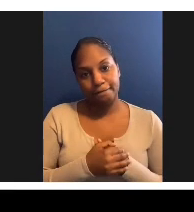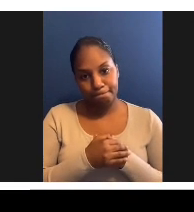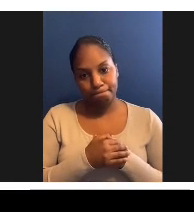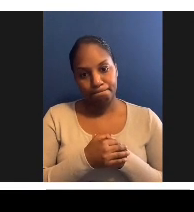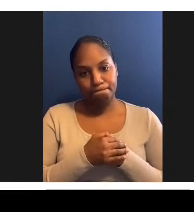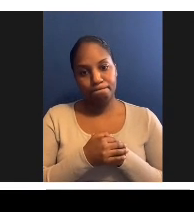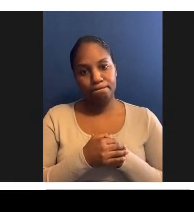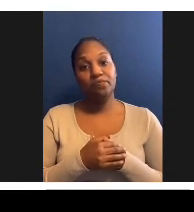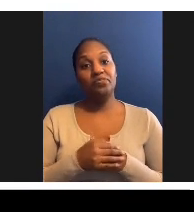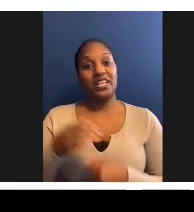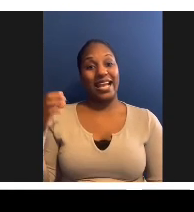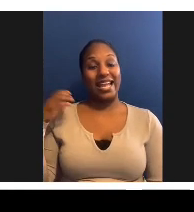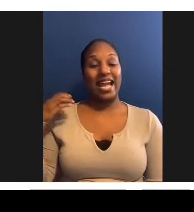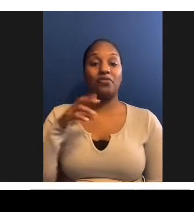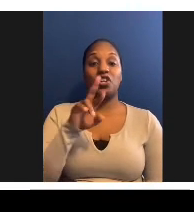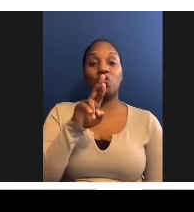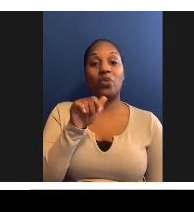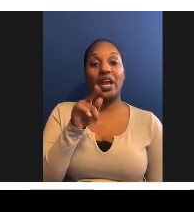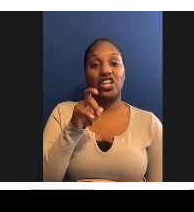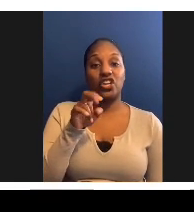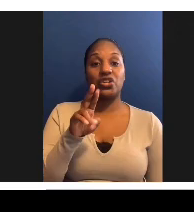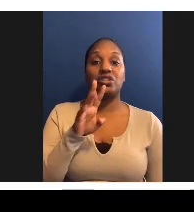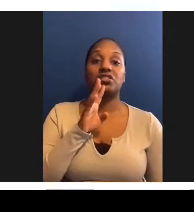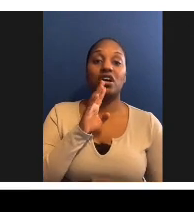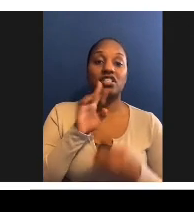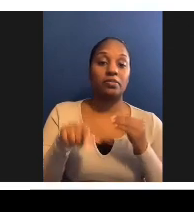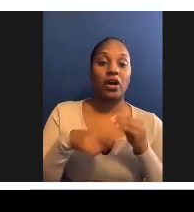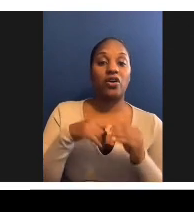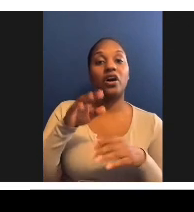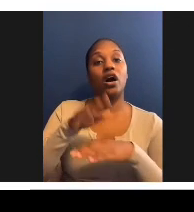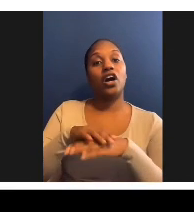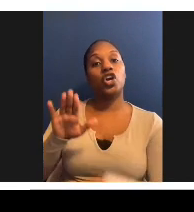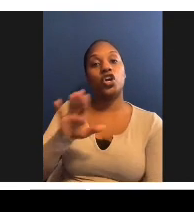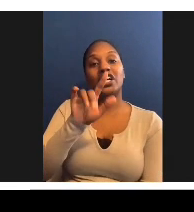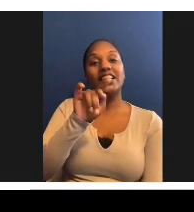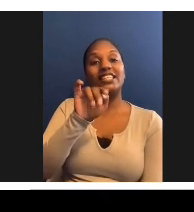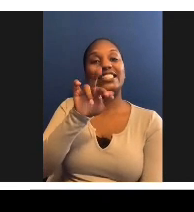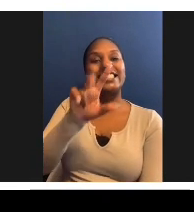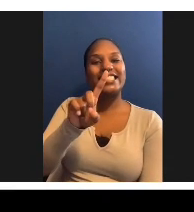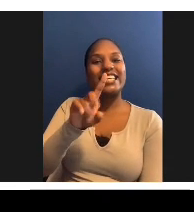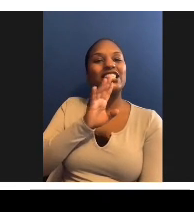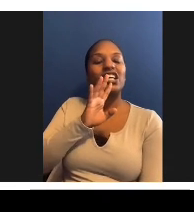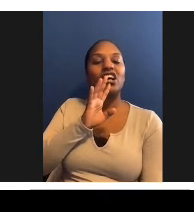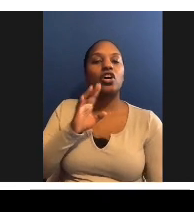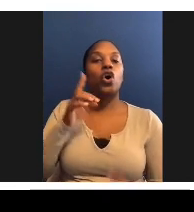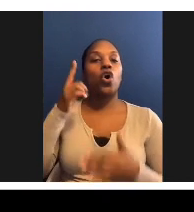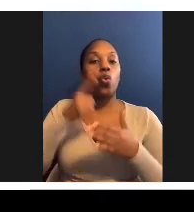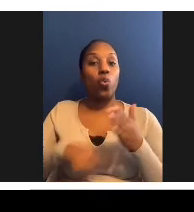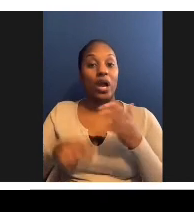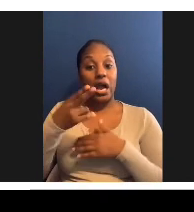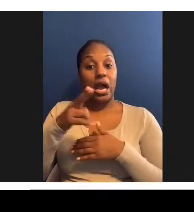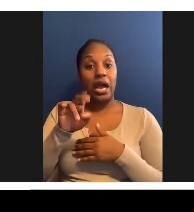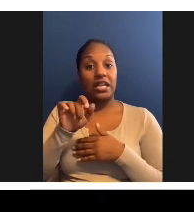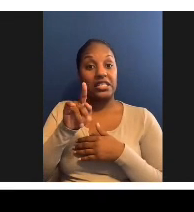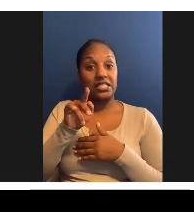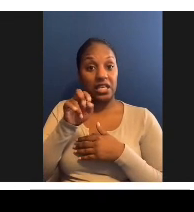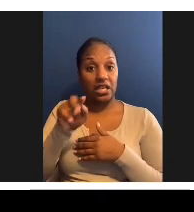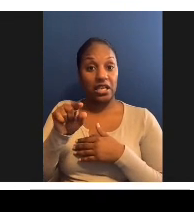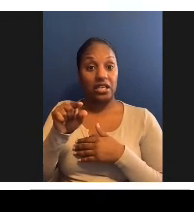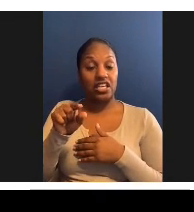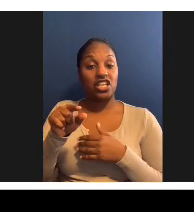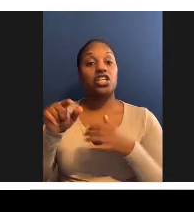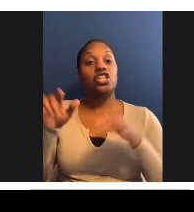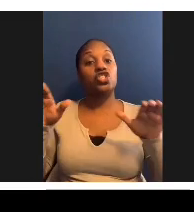Captain Rader talks about, on this TED Talk, talks about what all Huntington has done to try